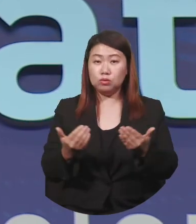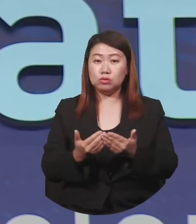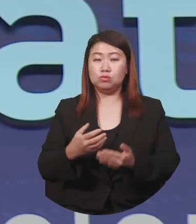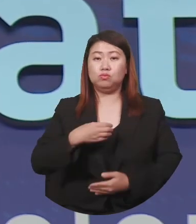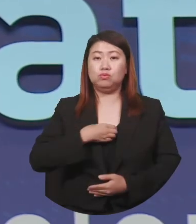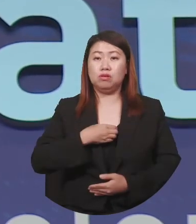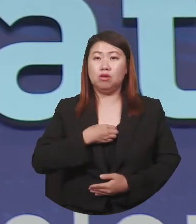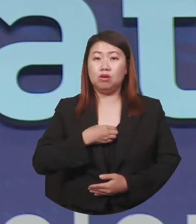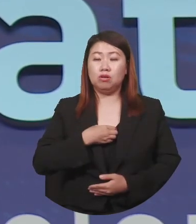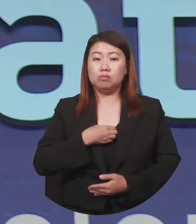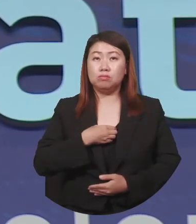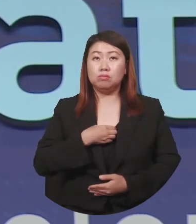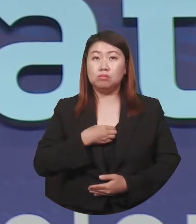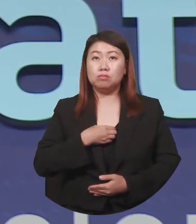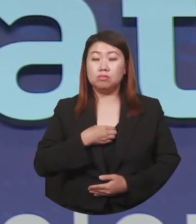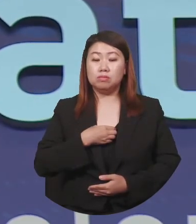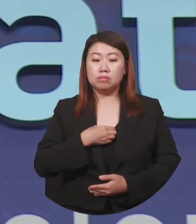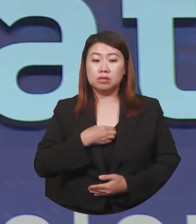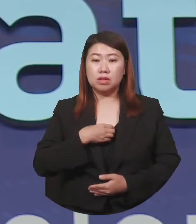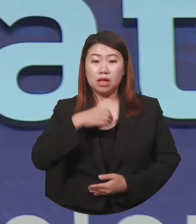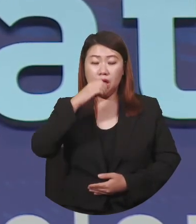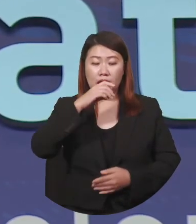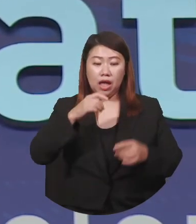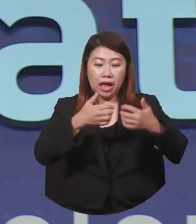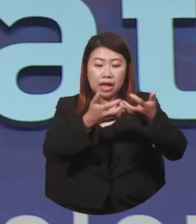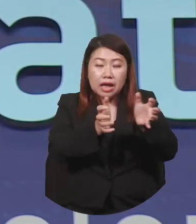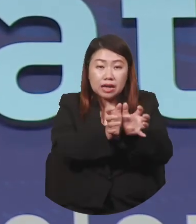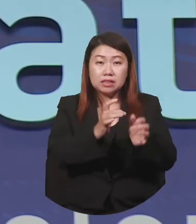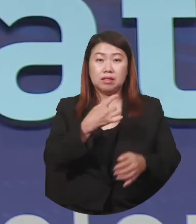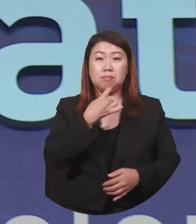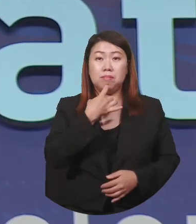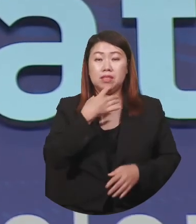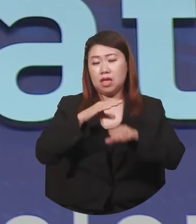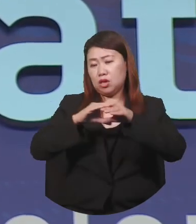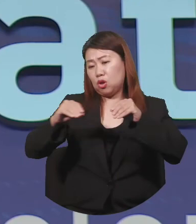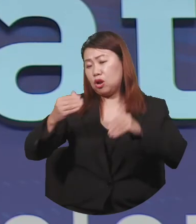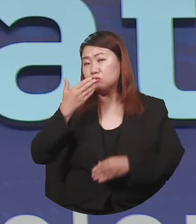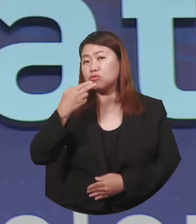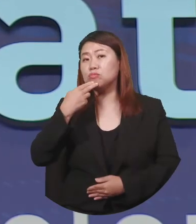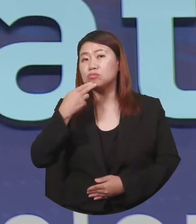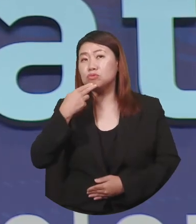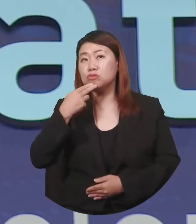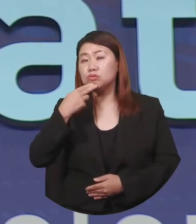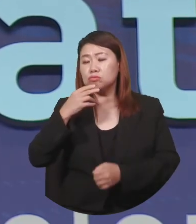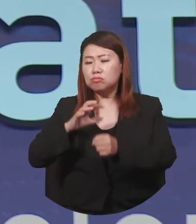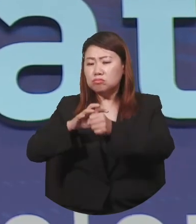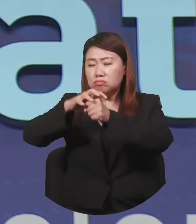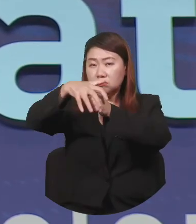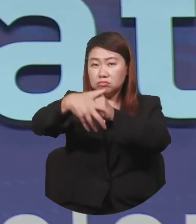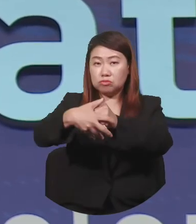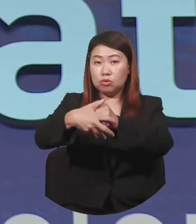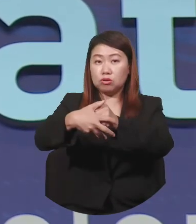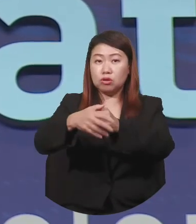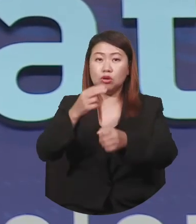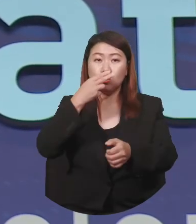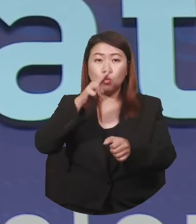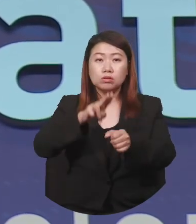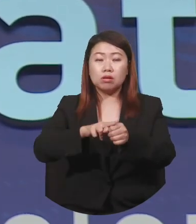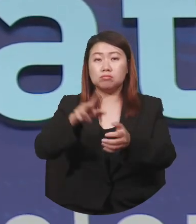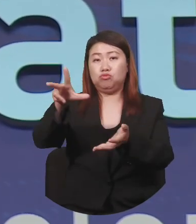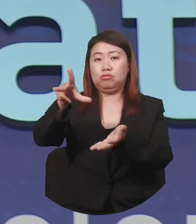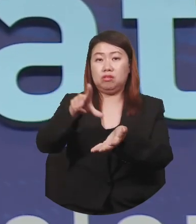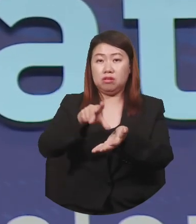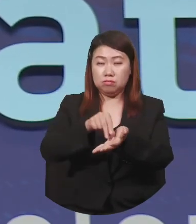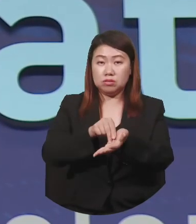and international disputes, are transnational challenges that are complex in nature and cannot be